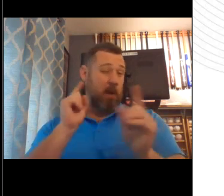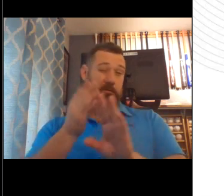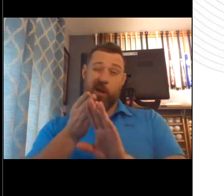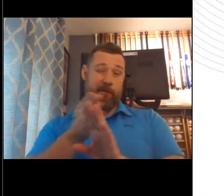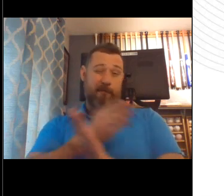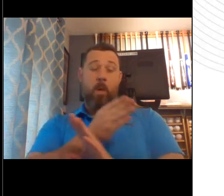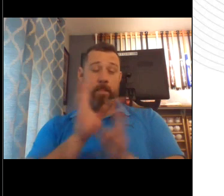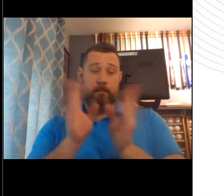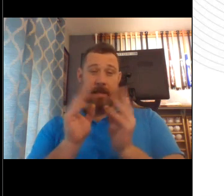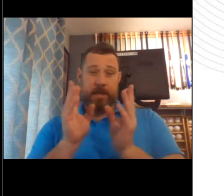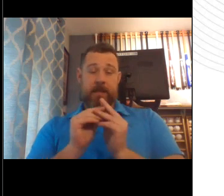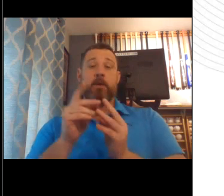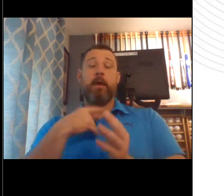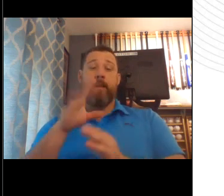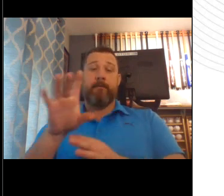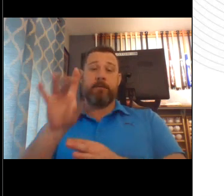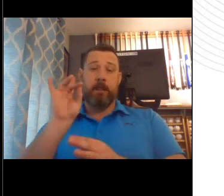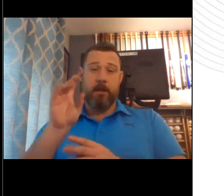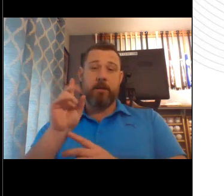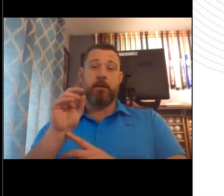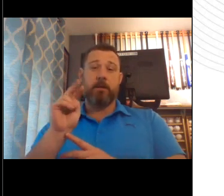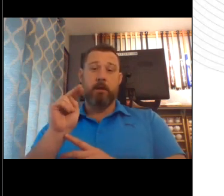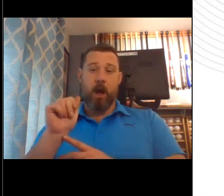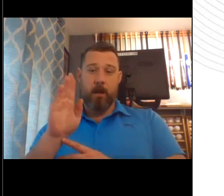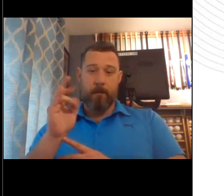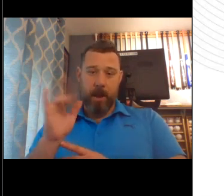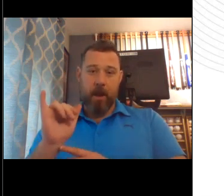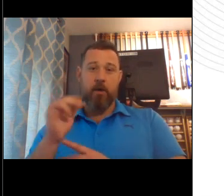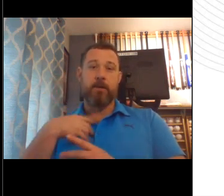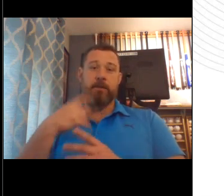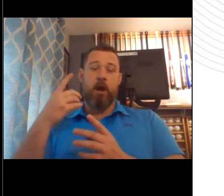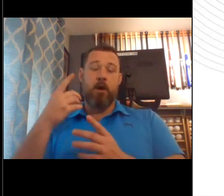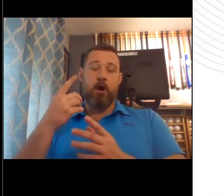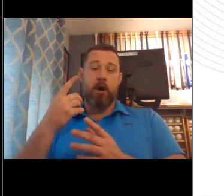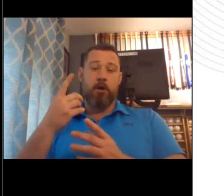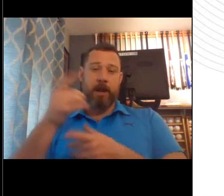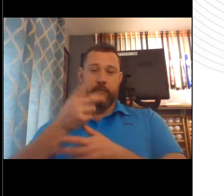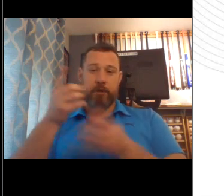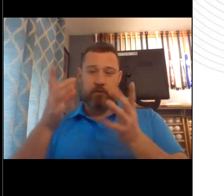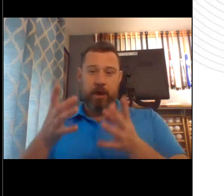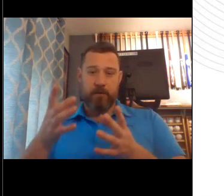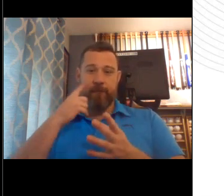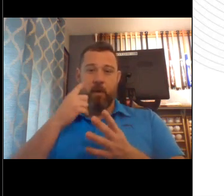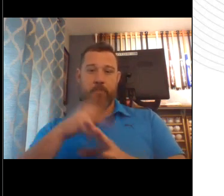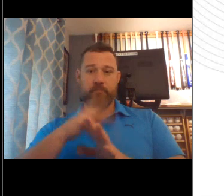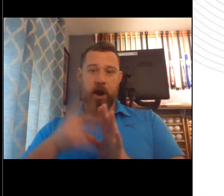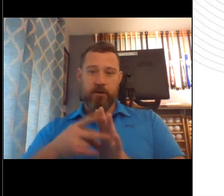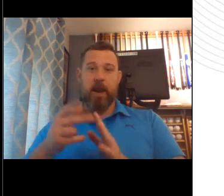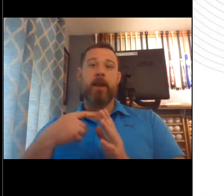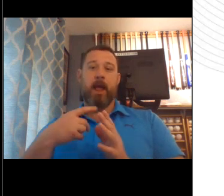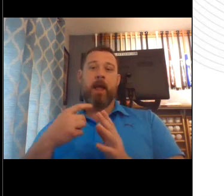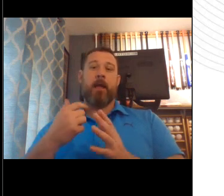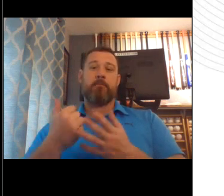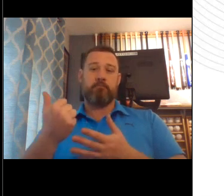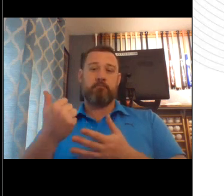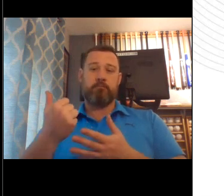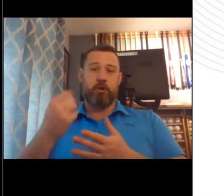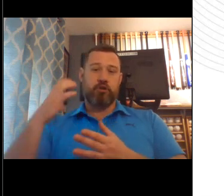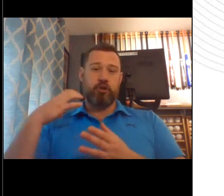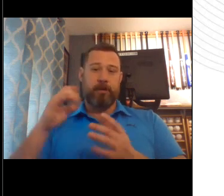but we have selected Donna Berry as our Deputy Director for Project Delivery and our Chief Engineer.